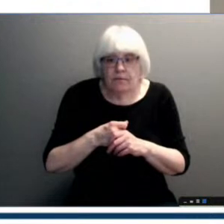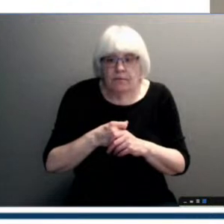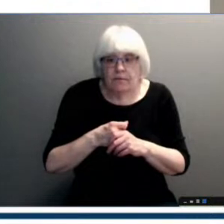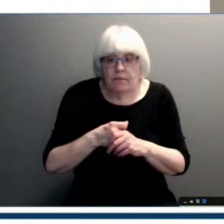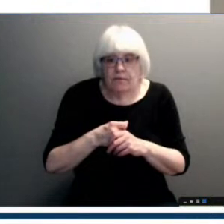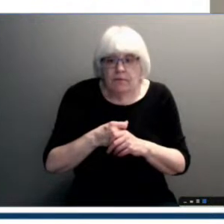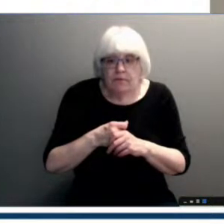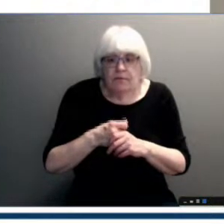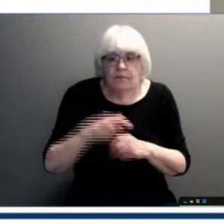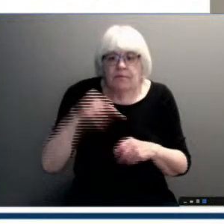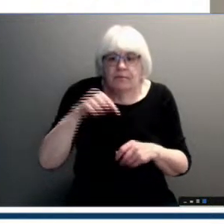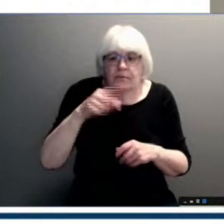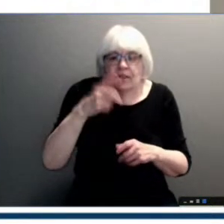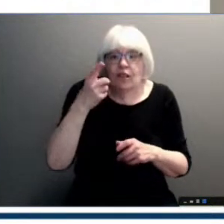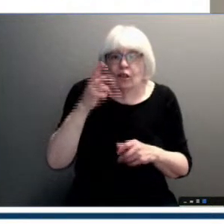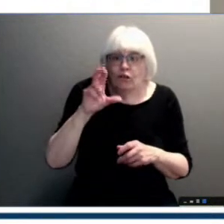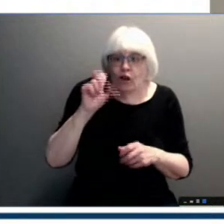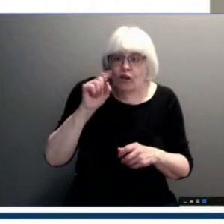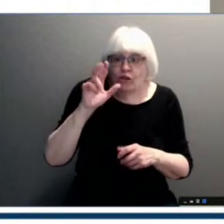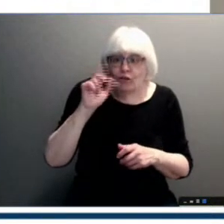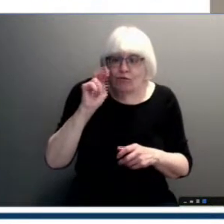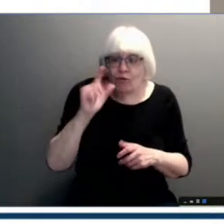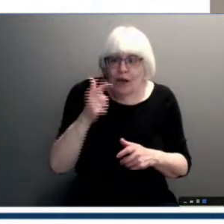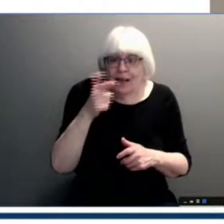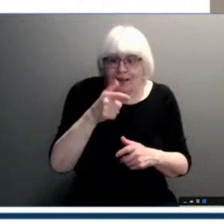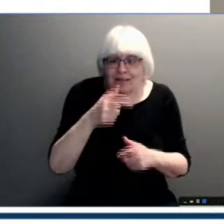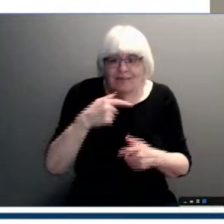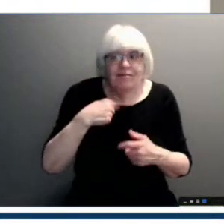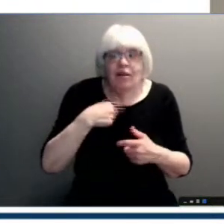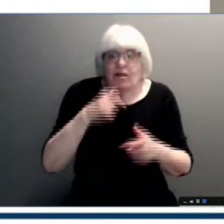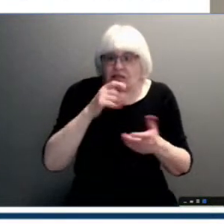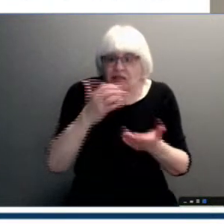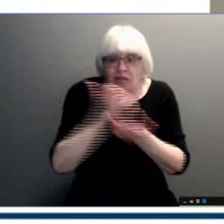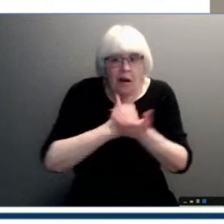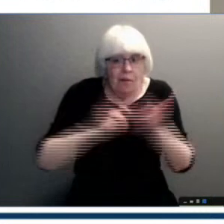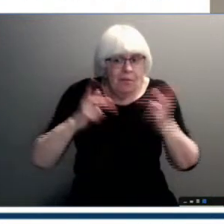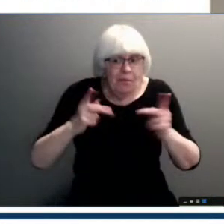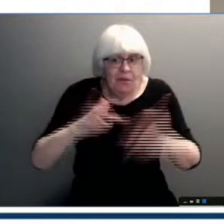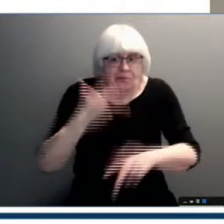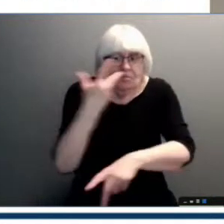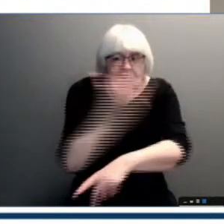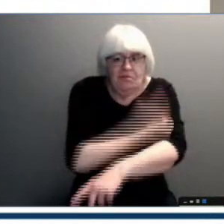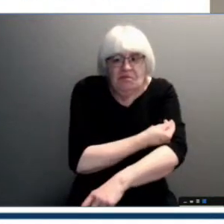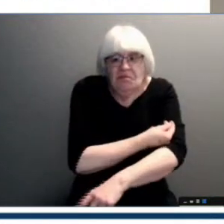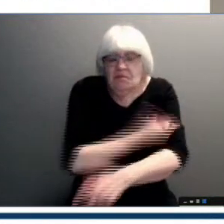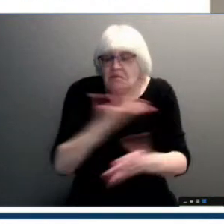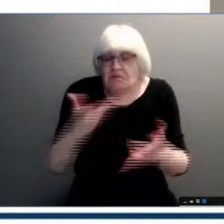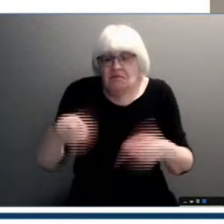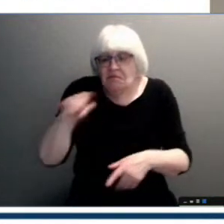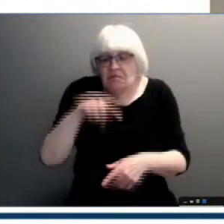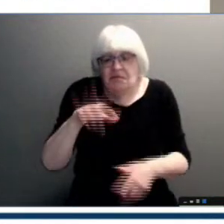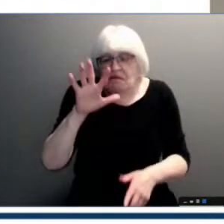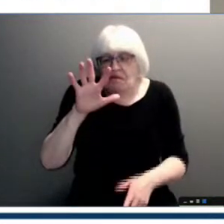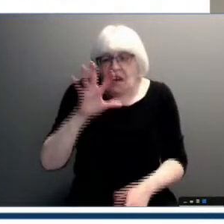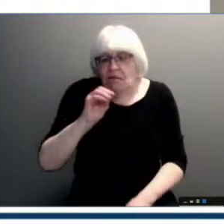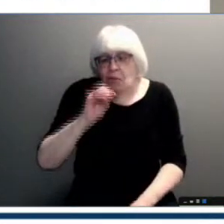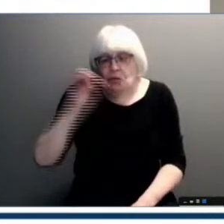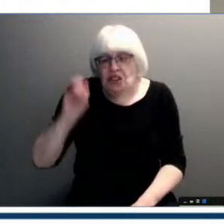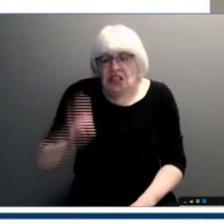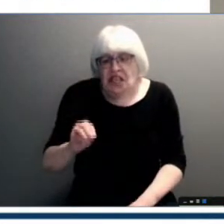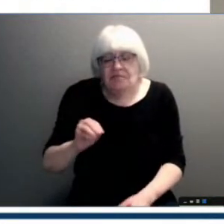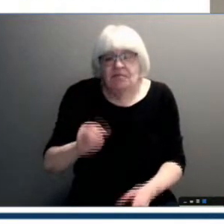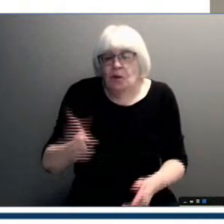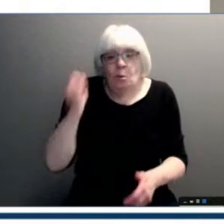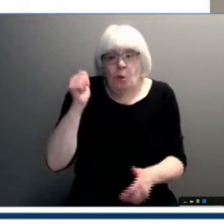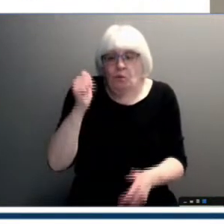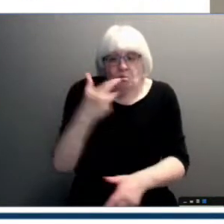to get vaccinated, and we believe that maybe around 5%. We're getting close, which would mean that for those who are eligible, that we